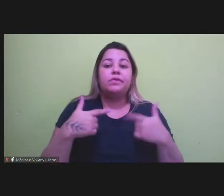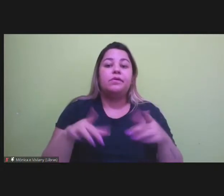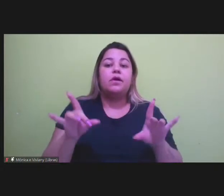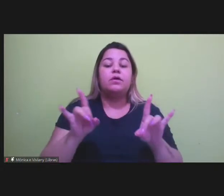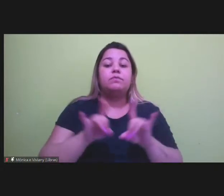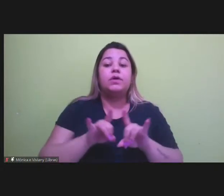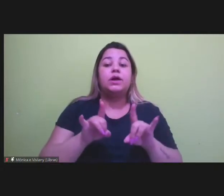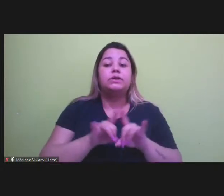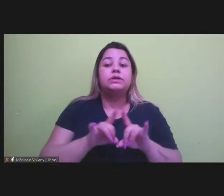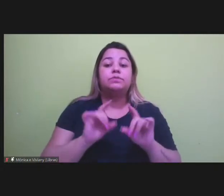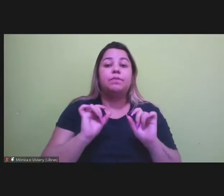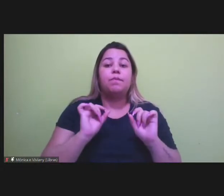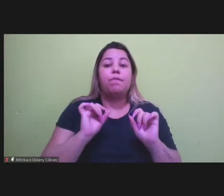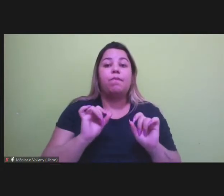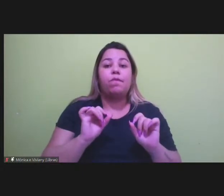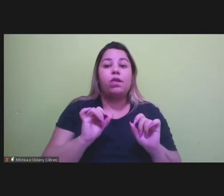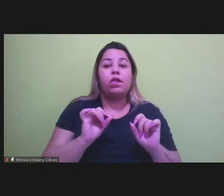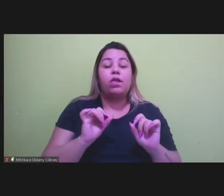this work,